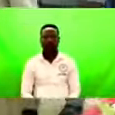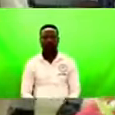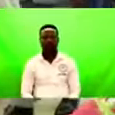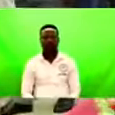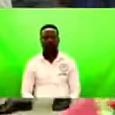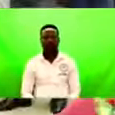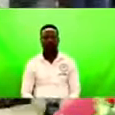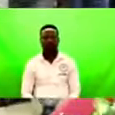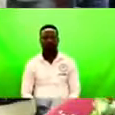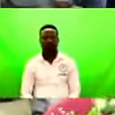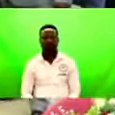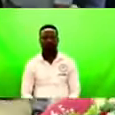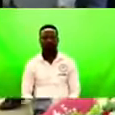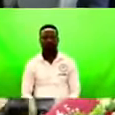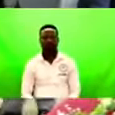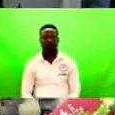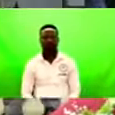yes, yes.